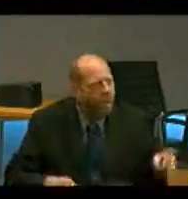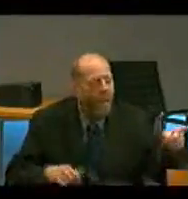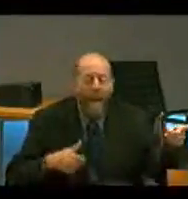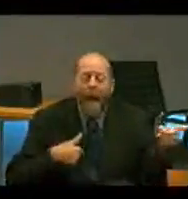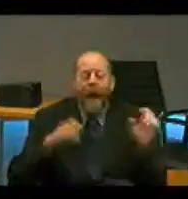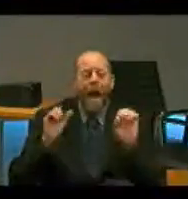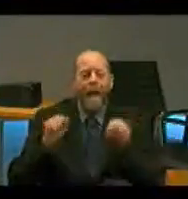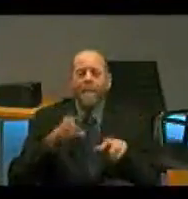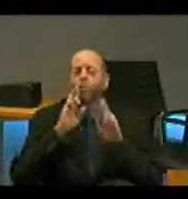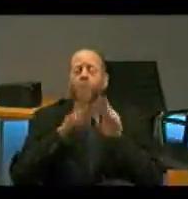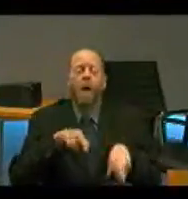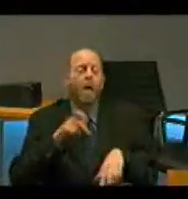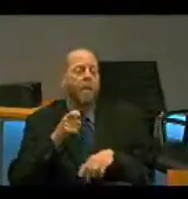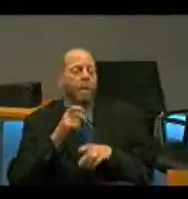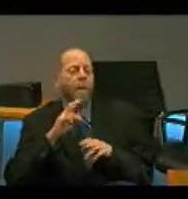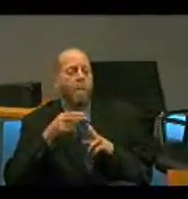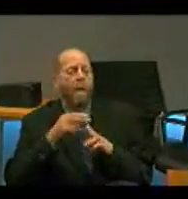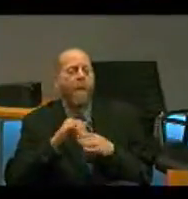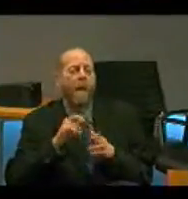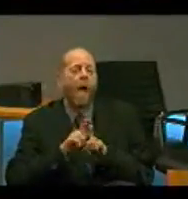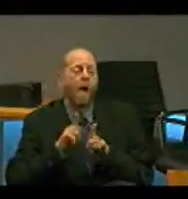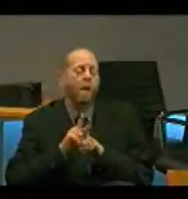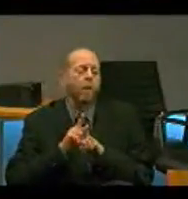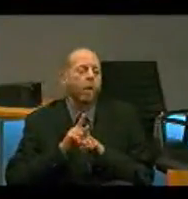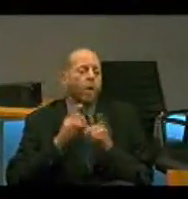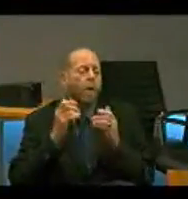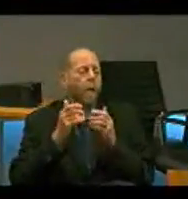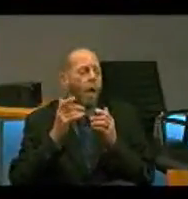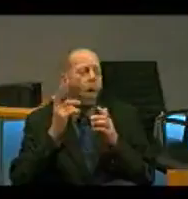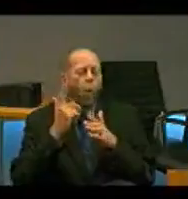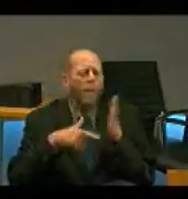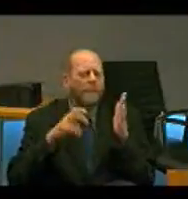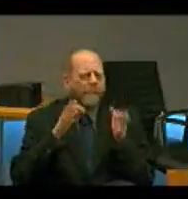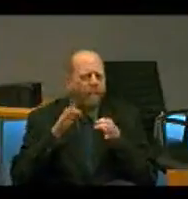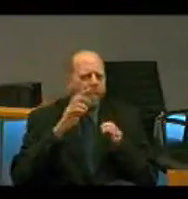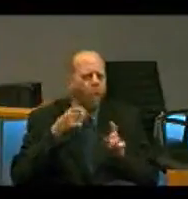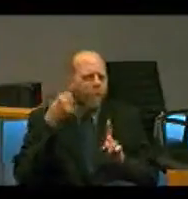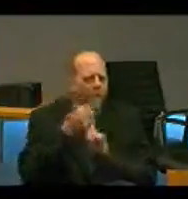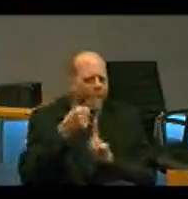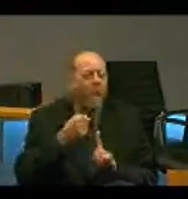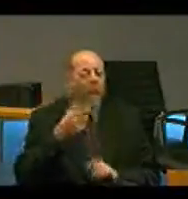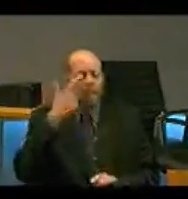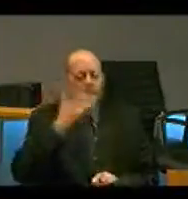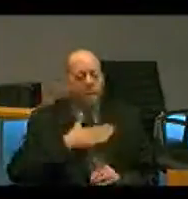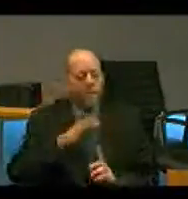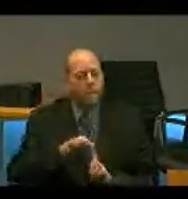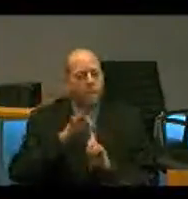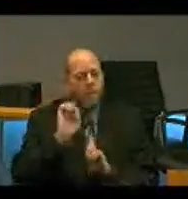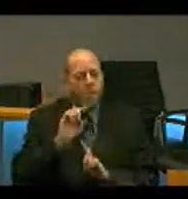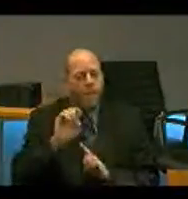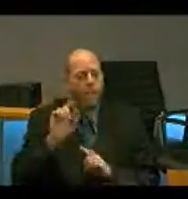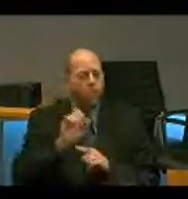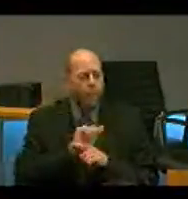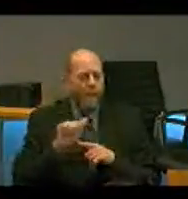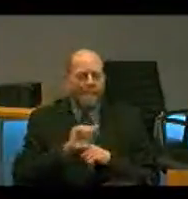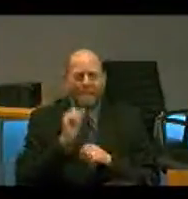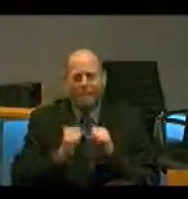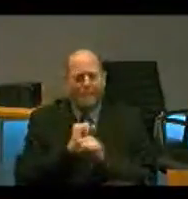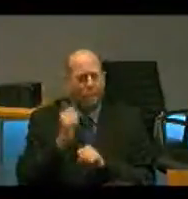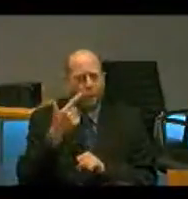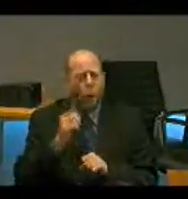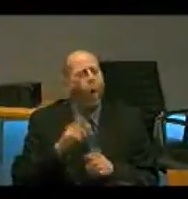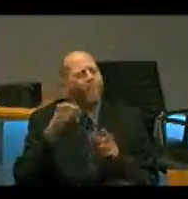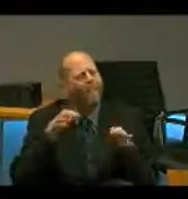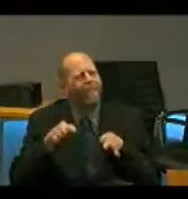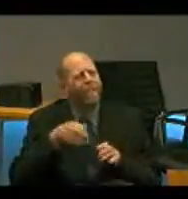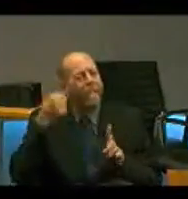I could respond a little bit of that. I'd also ask, what's the definition of being hit? Because in my special education practice years ago, the definition